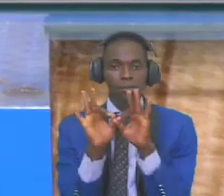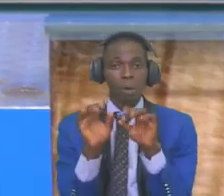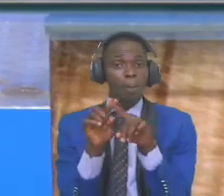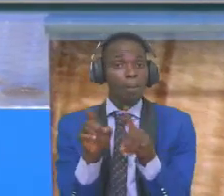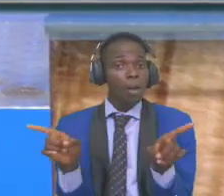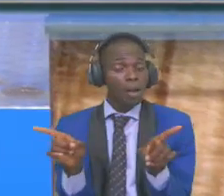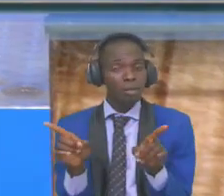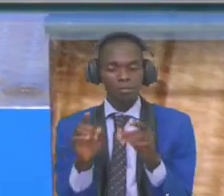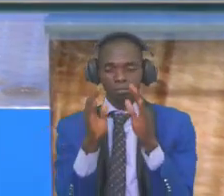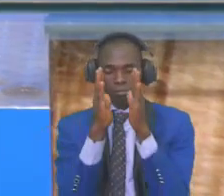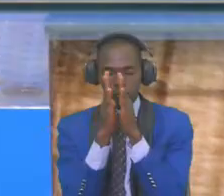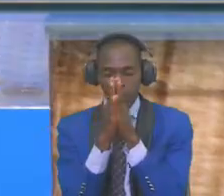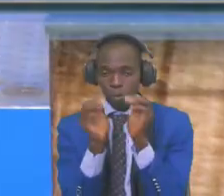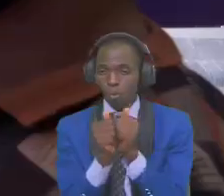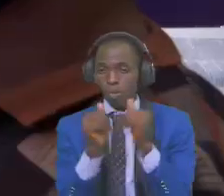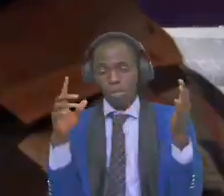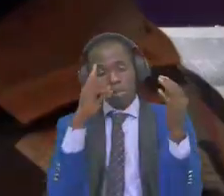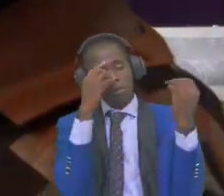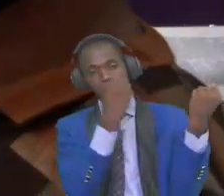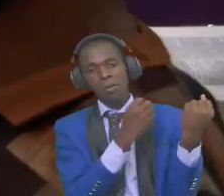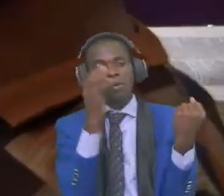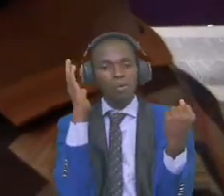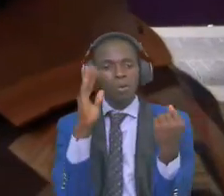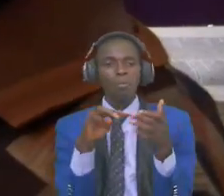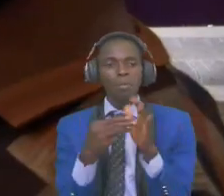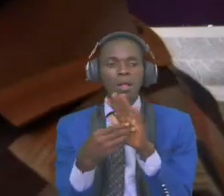prayer without faith will amount to nothing.